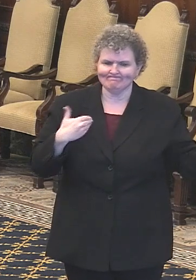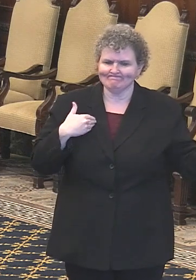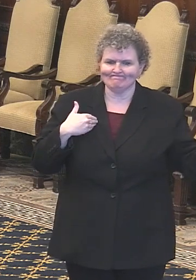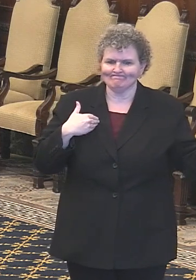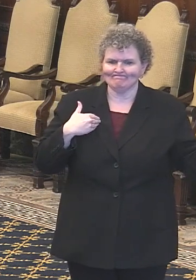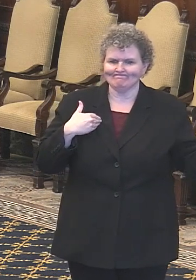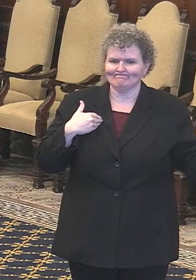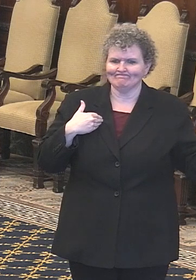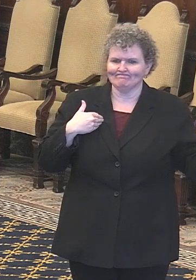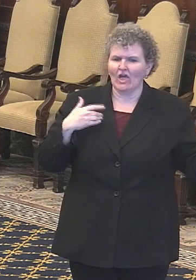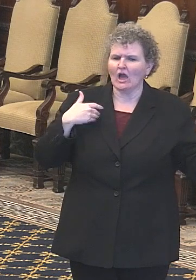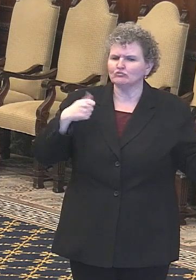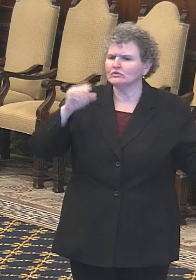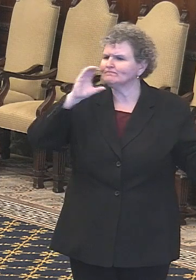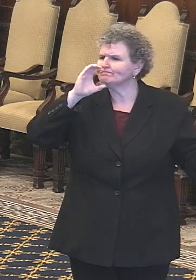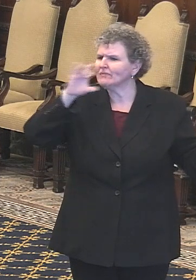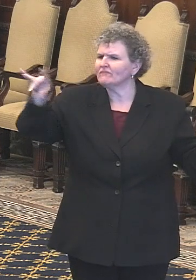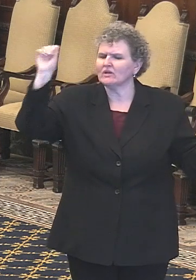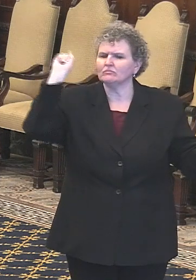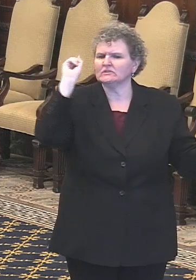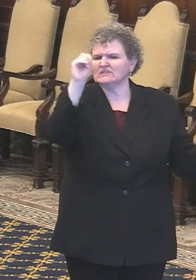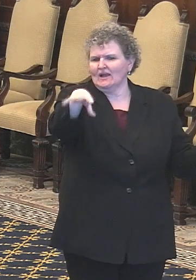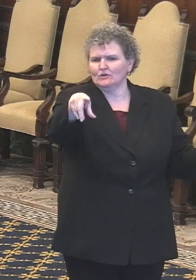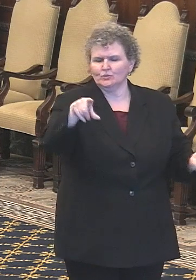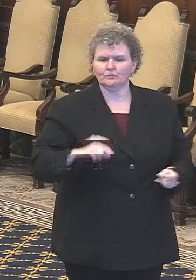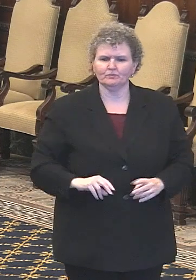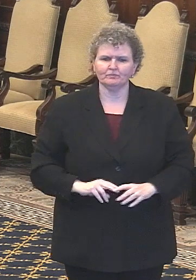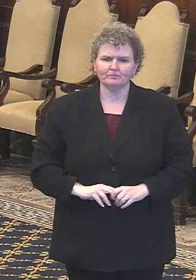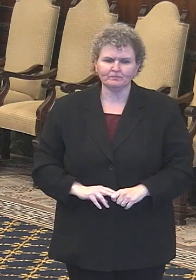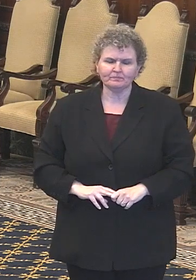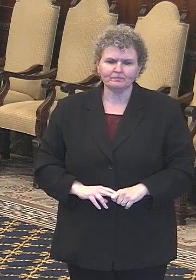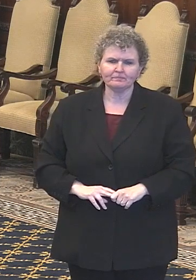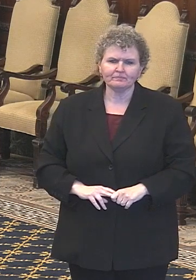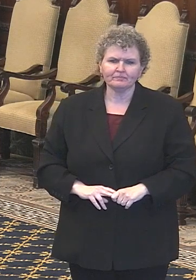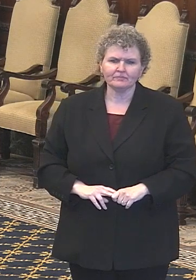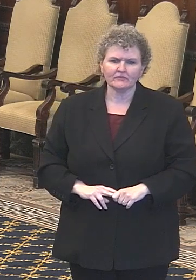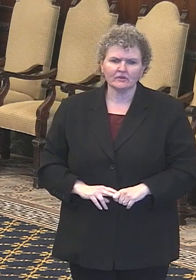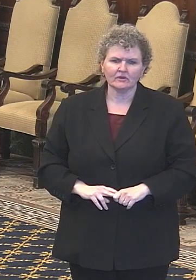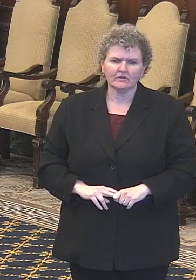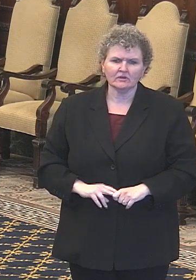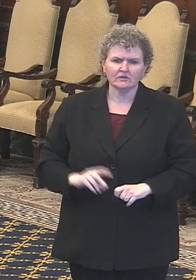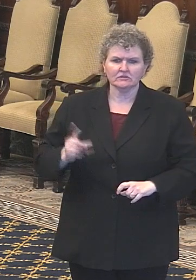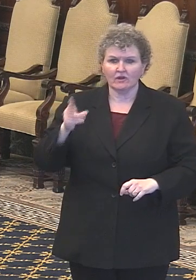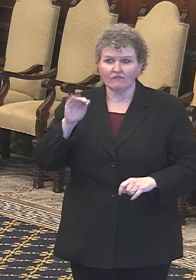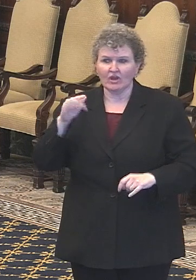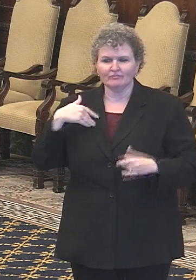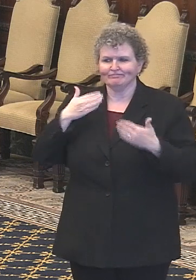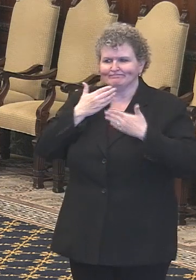but overall, the response has been good. So much.